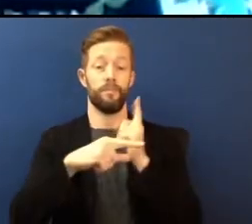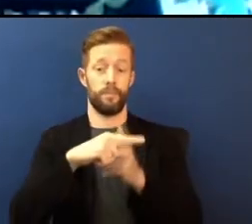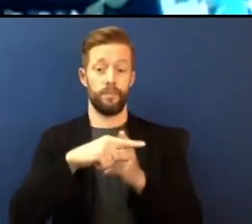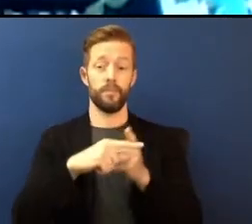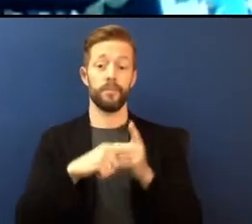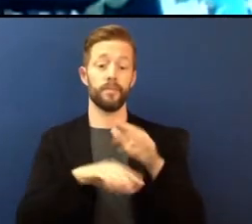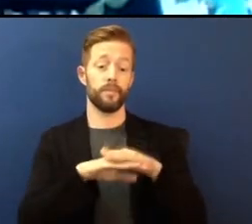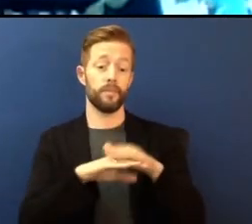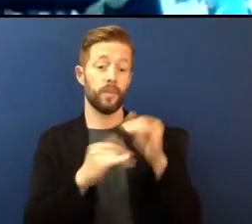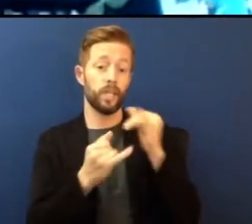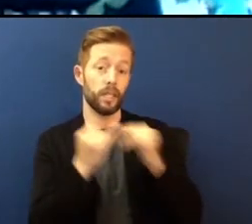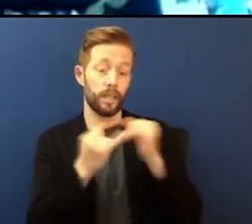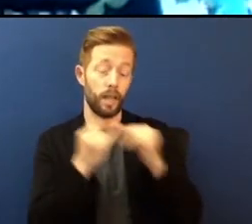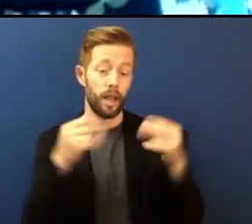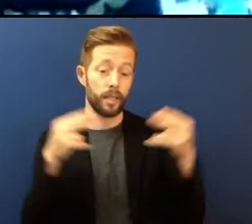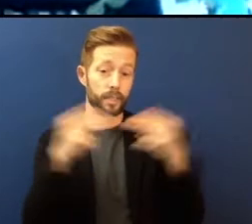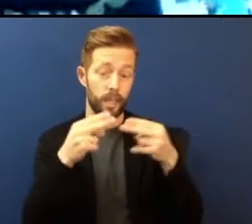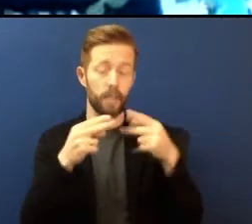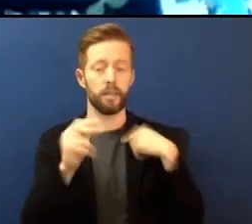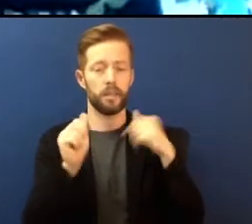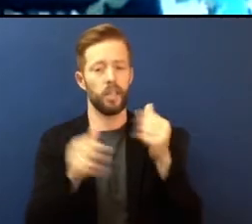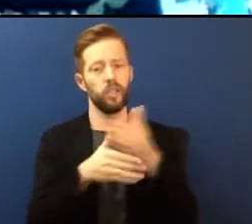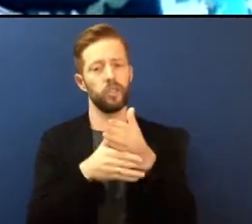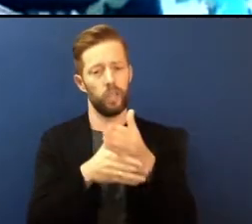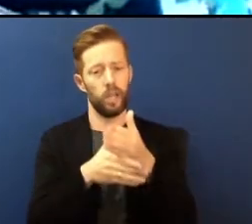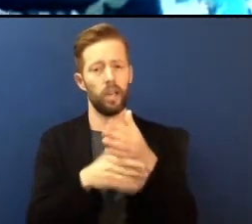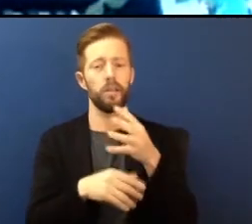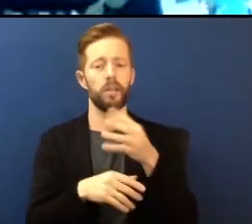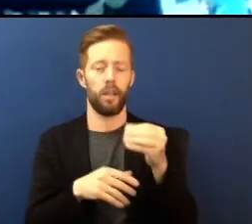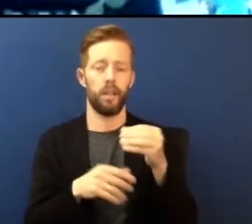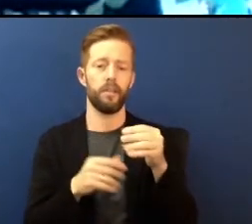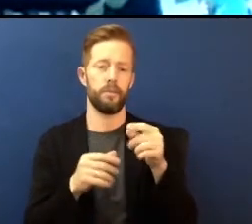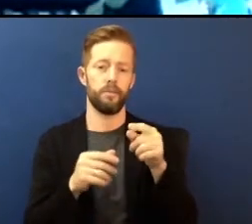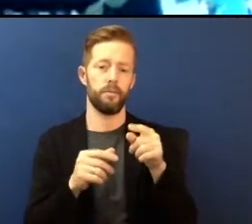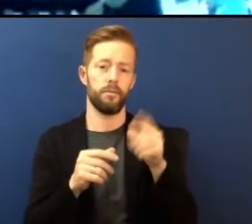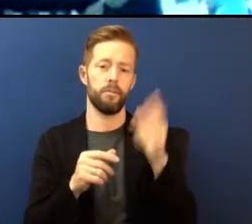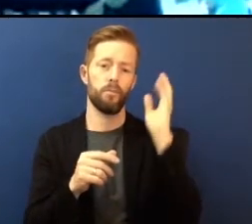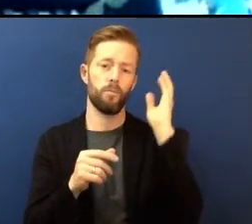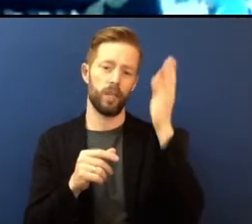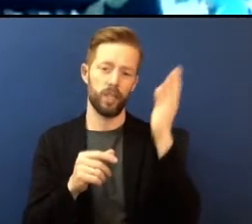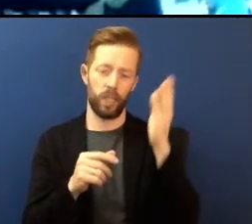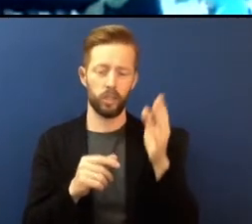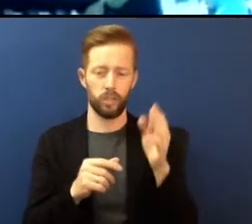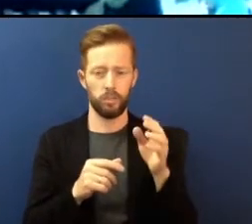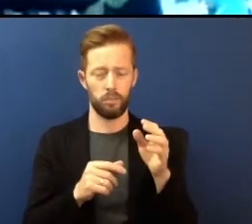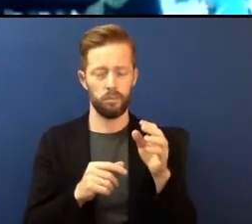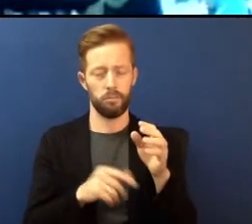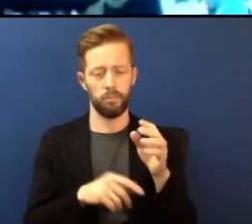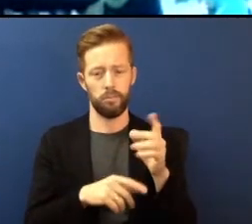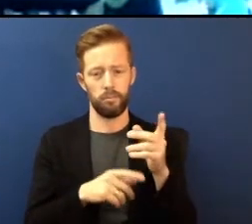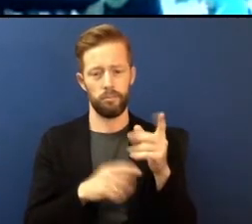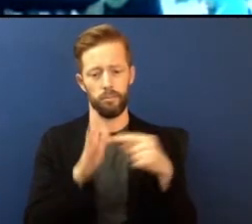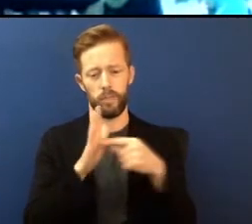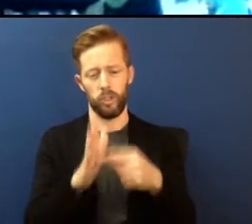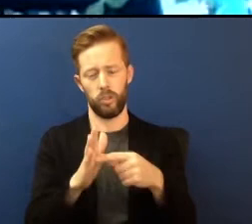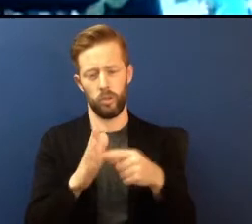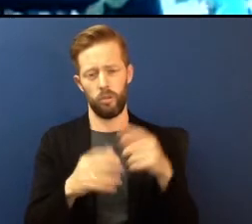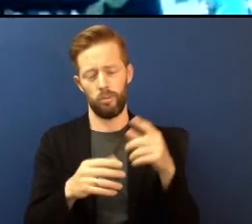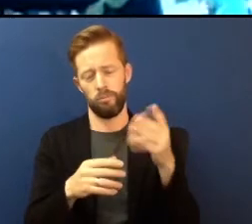also posted on the last slide, and I'm happy to share those slides, and I think also the presentation is being